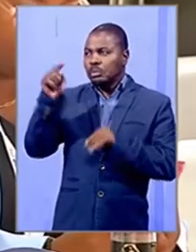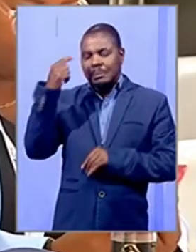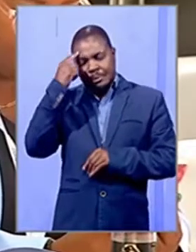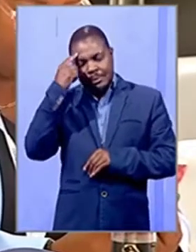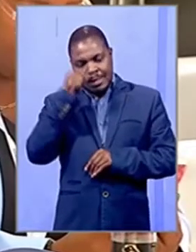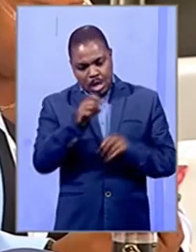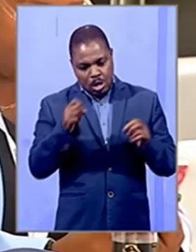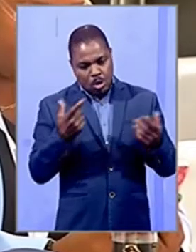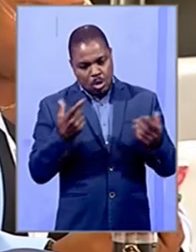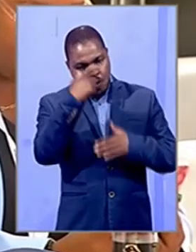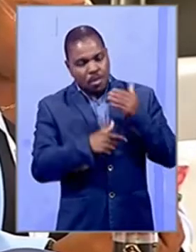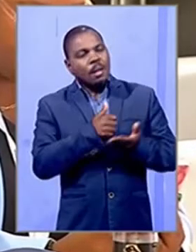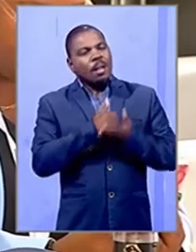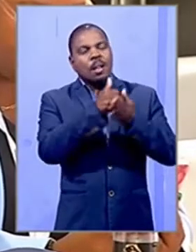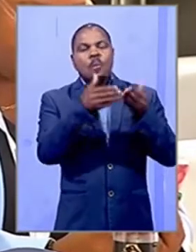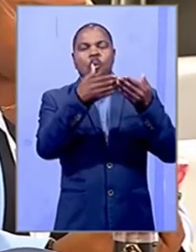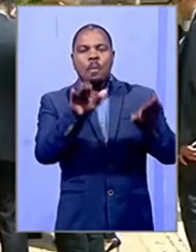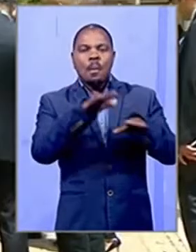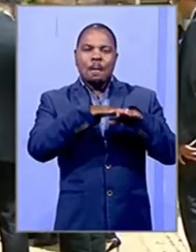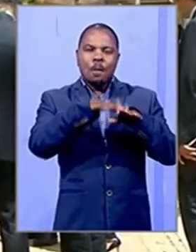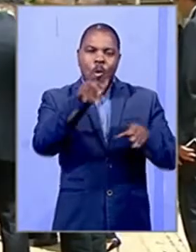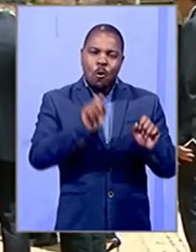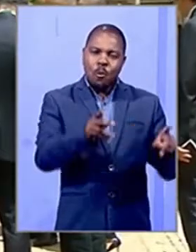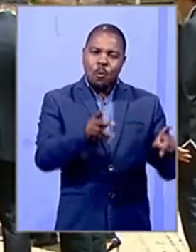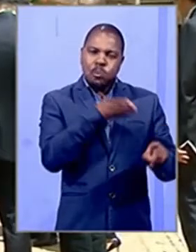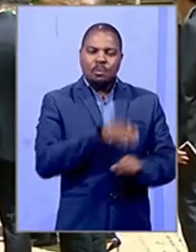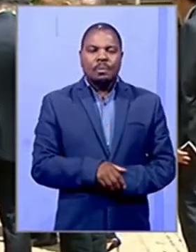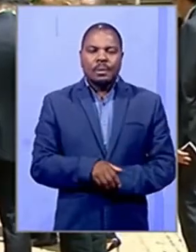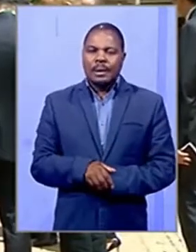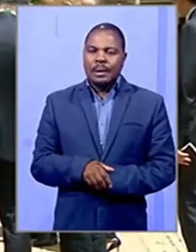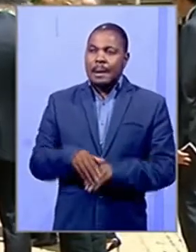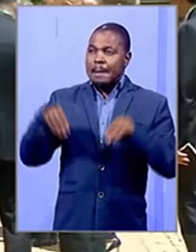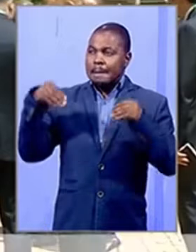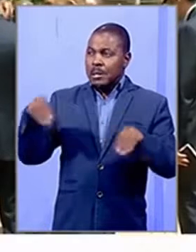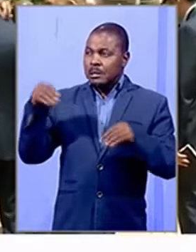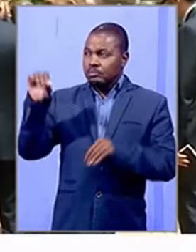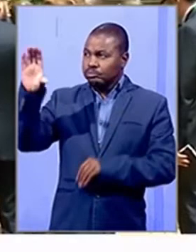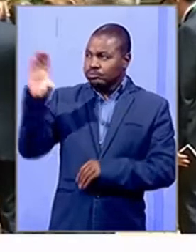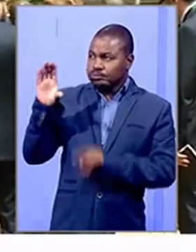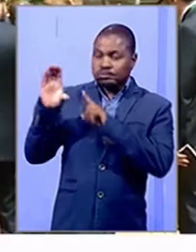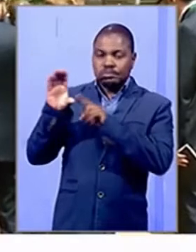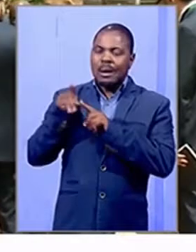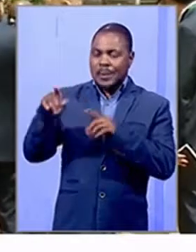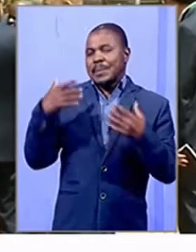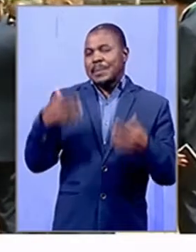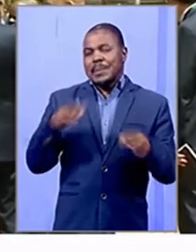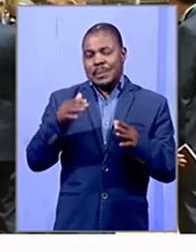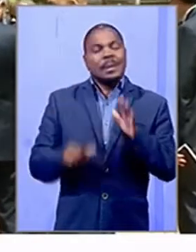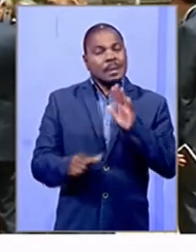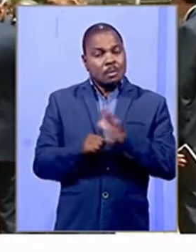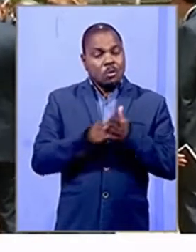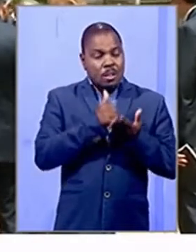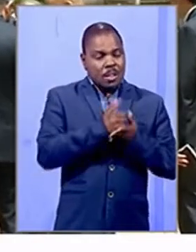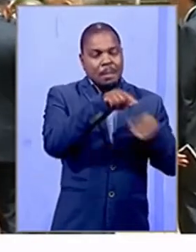bula menyetla e mengwe ya dipeeletši go bona. Investors are usually the backbone of the mining industry, and for black people to